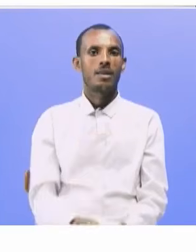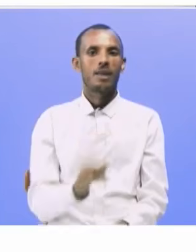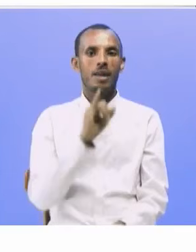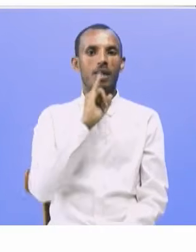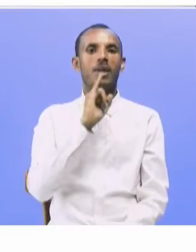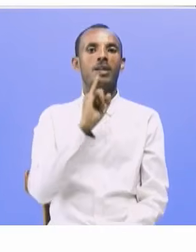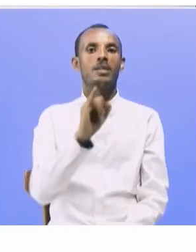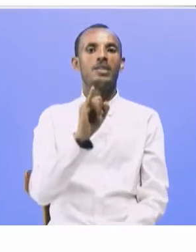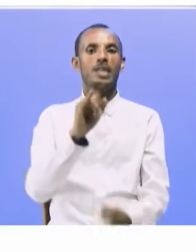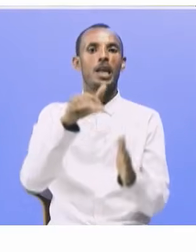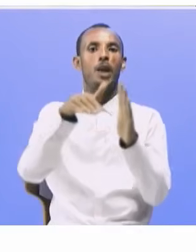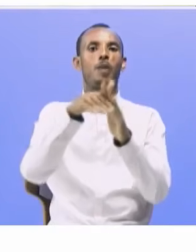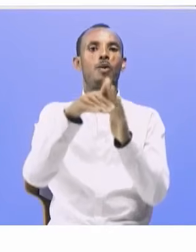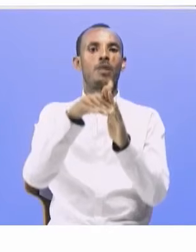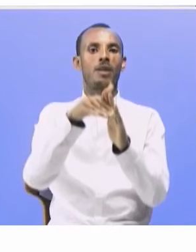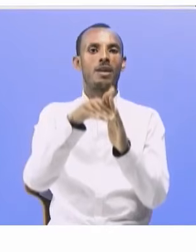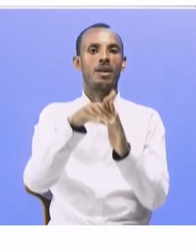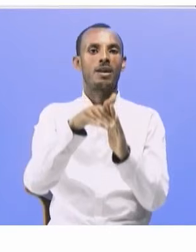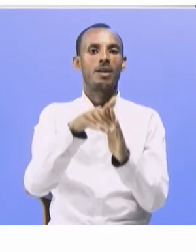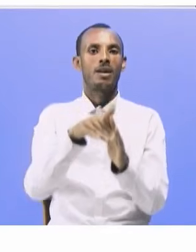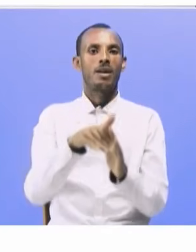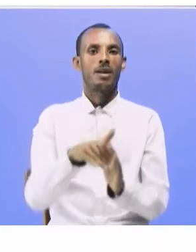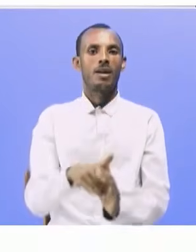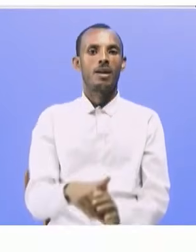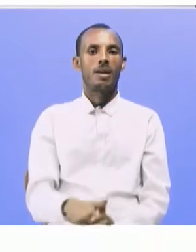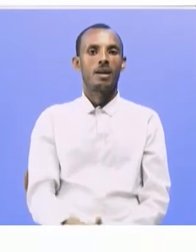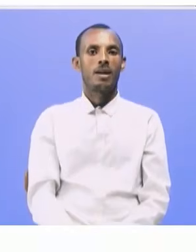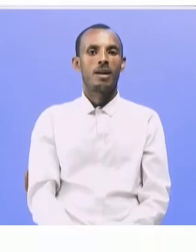is denoted